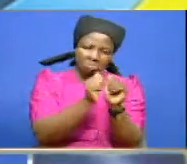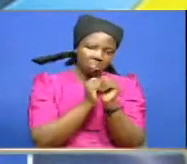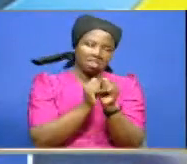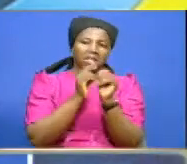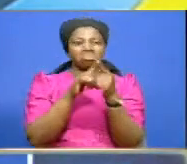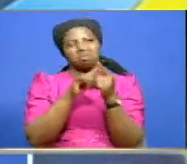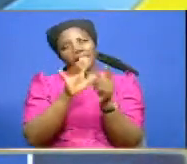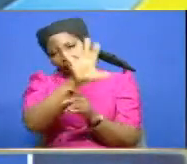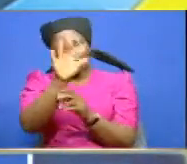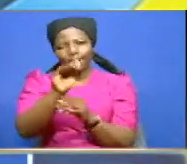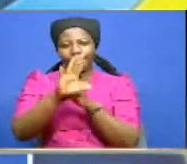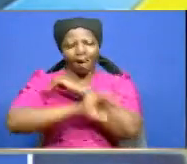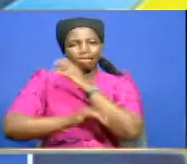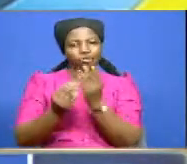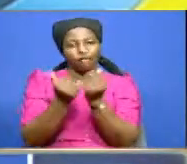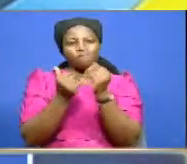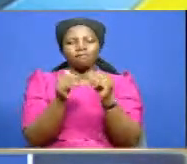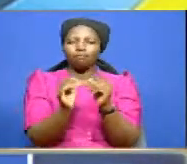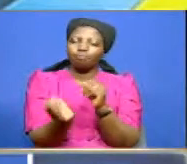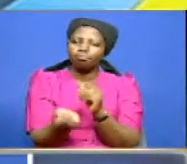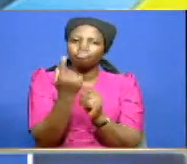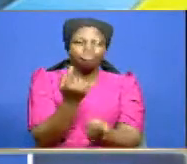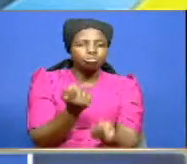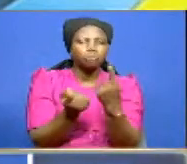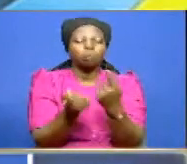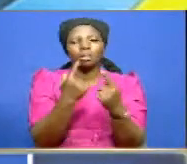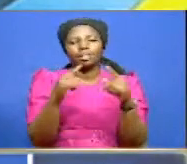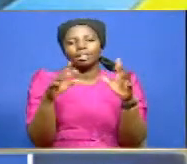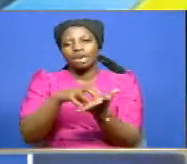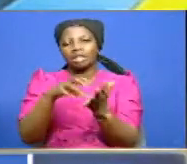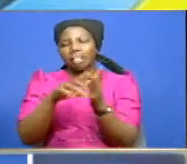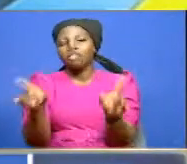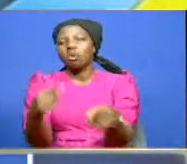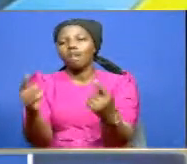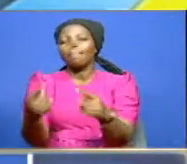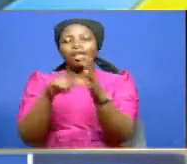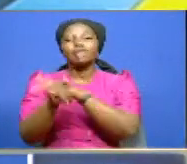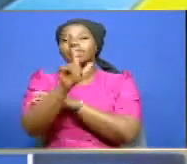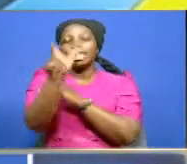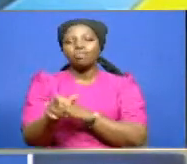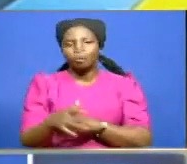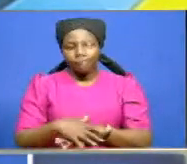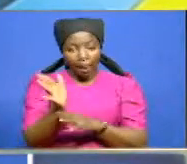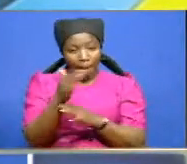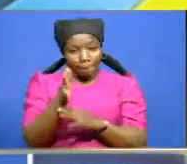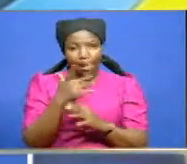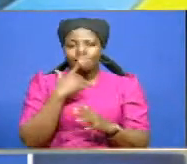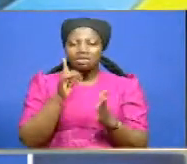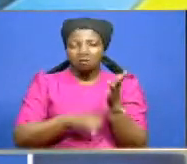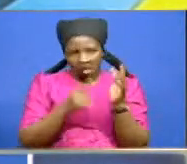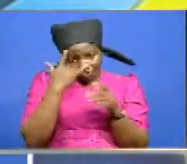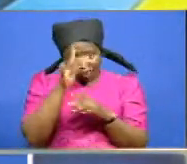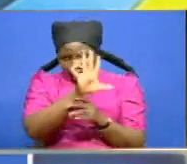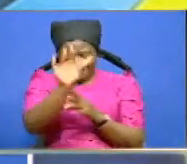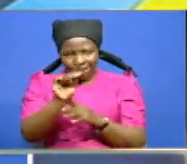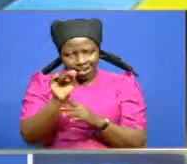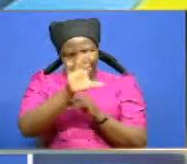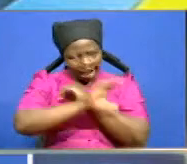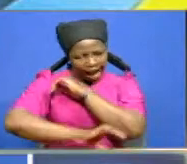to address rising cases of conflict in the region. The envoy says for African countries to exist